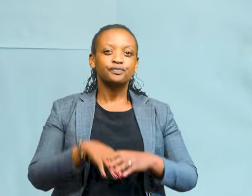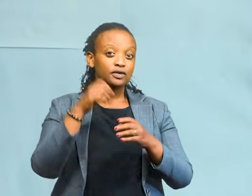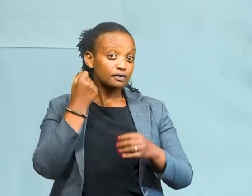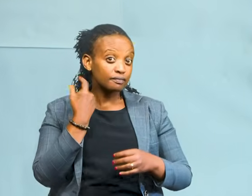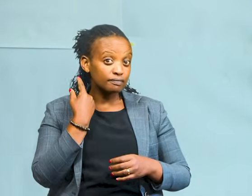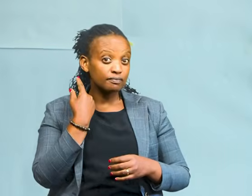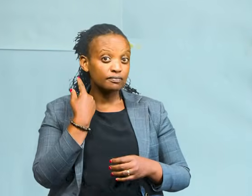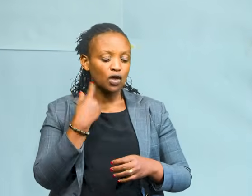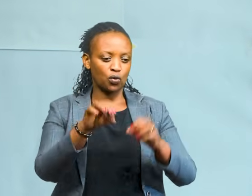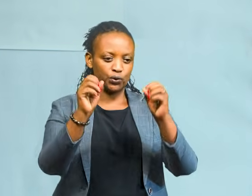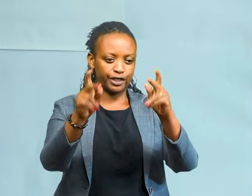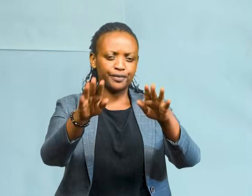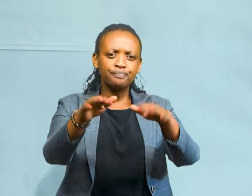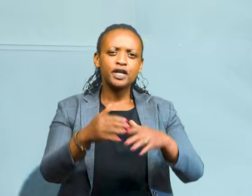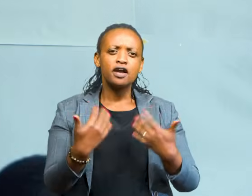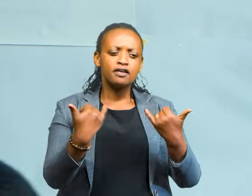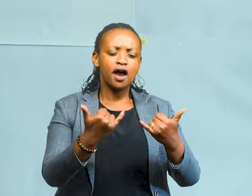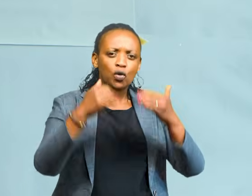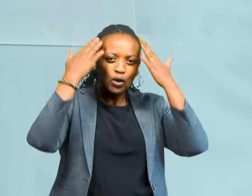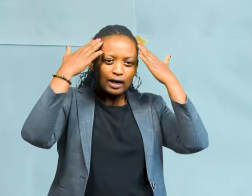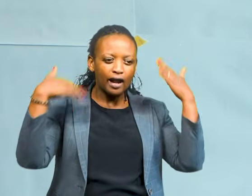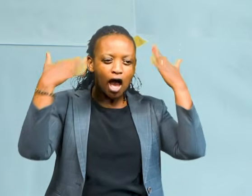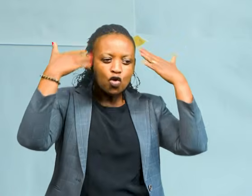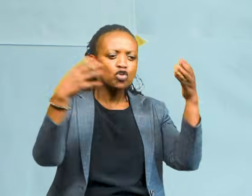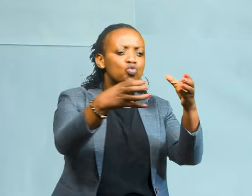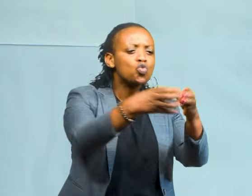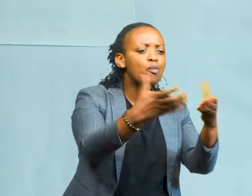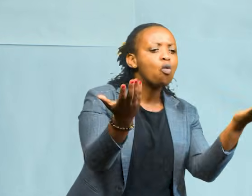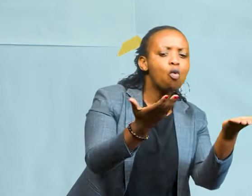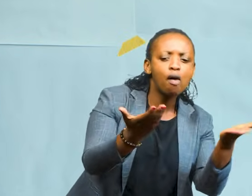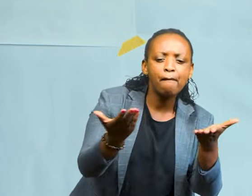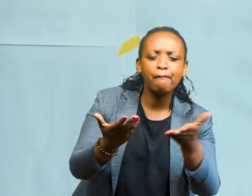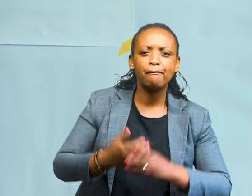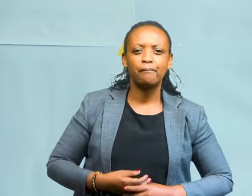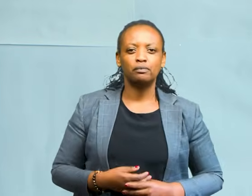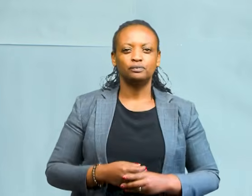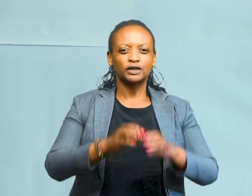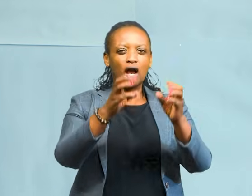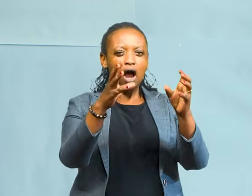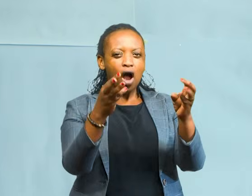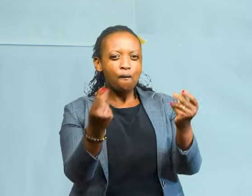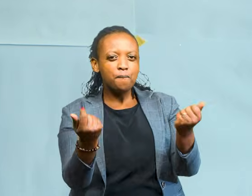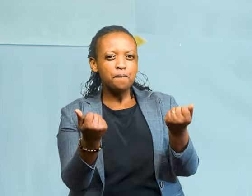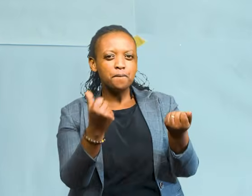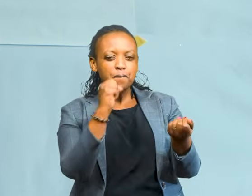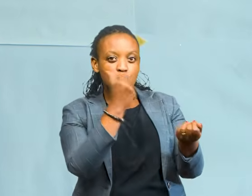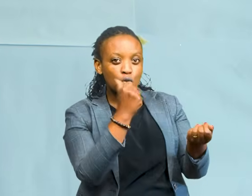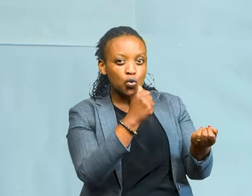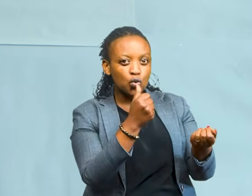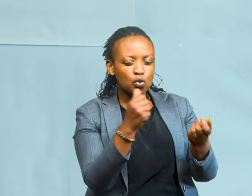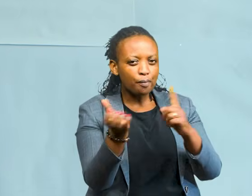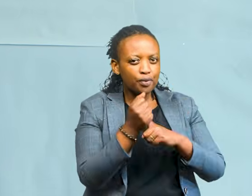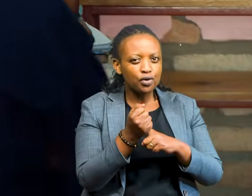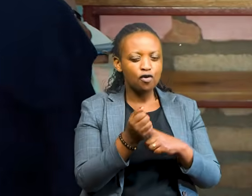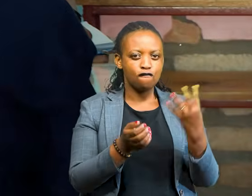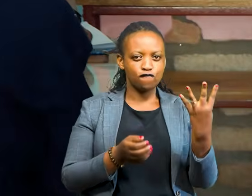games. Are we together? Lion, where are you? How many blues